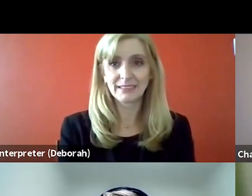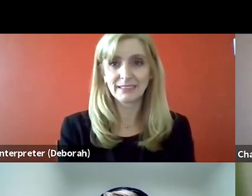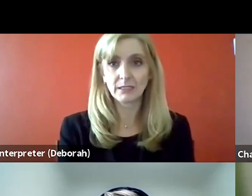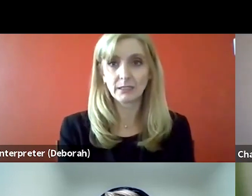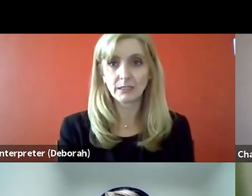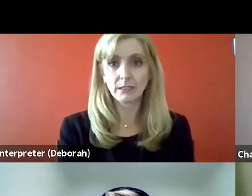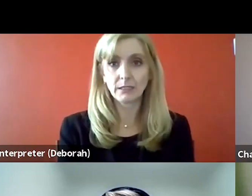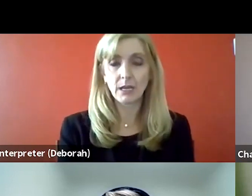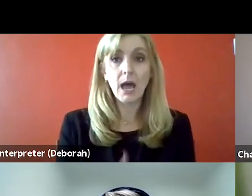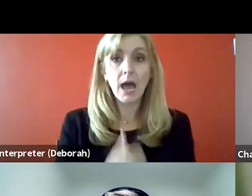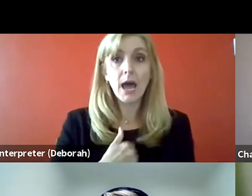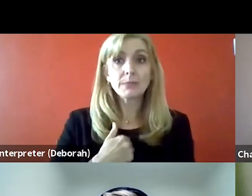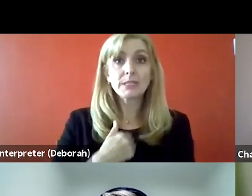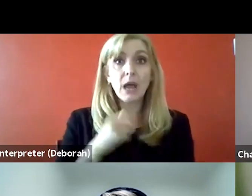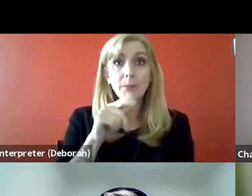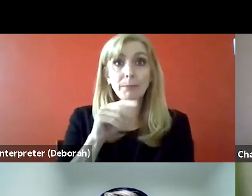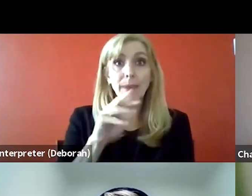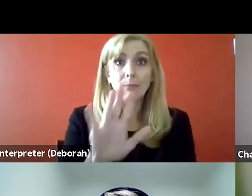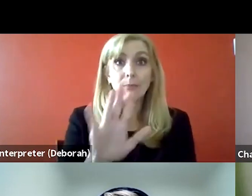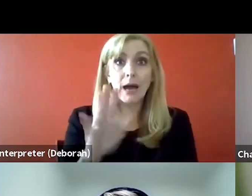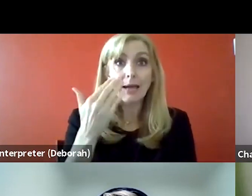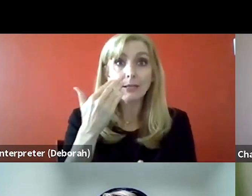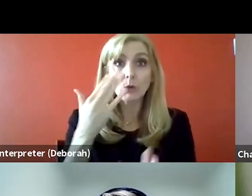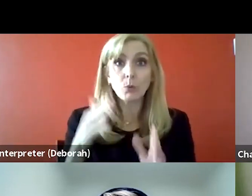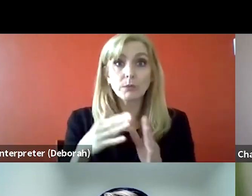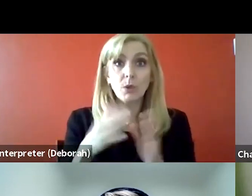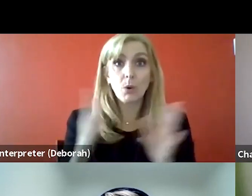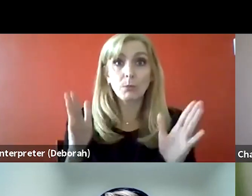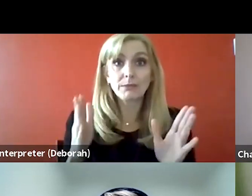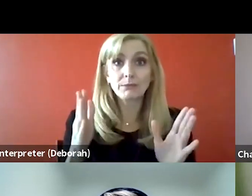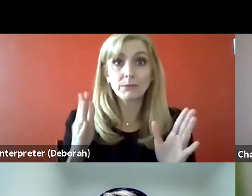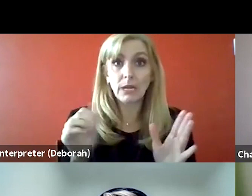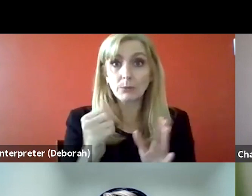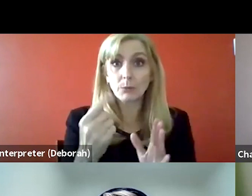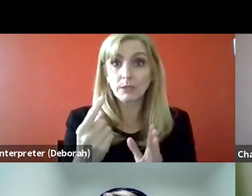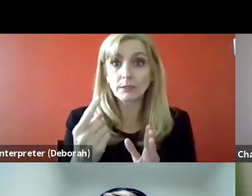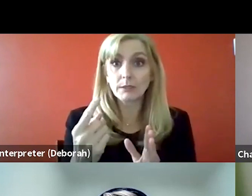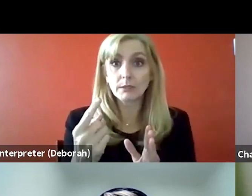Oh, I'm sorry, Pam. I didn't know it was open to the audience.